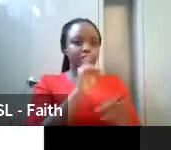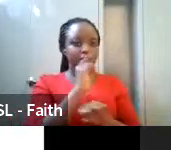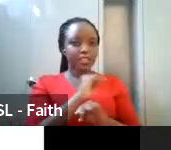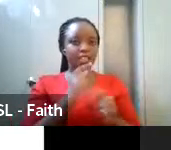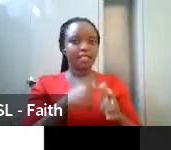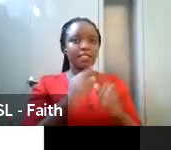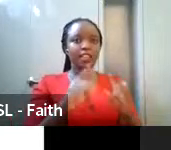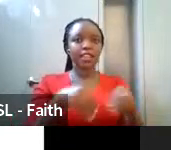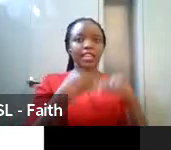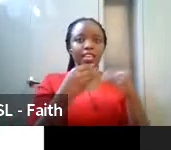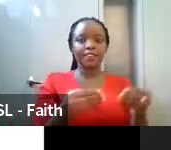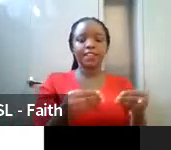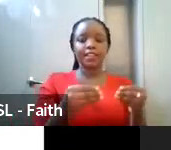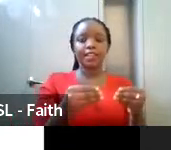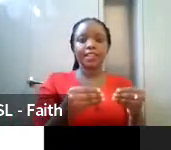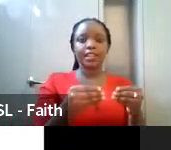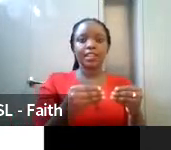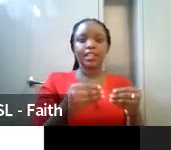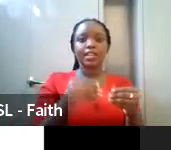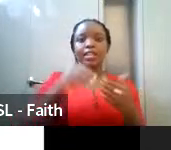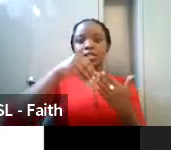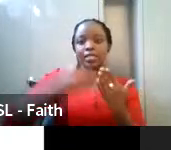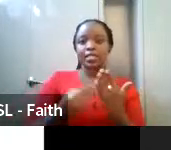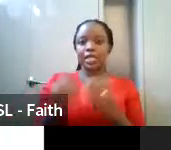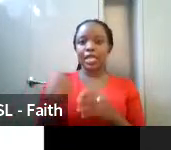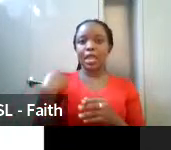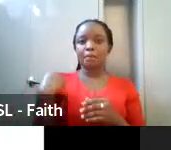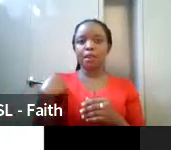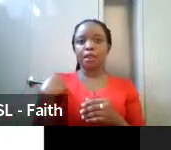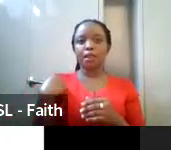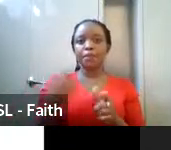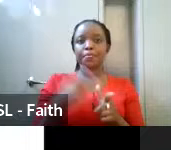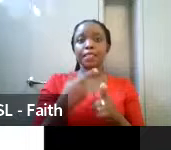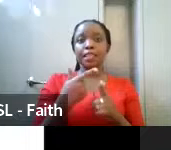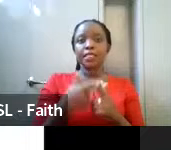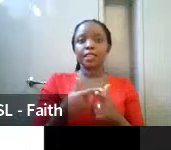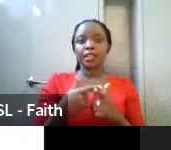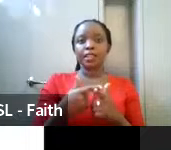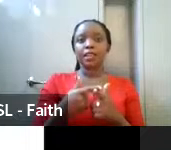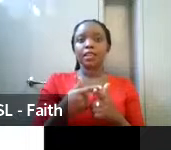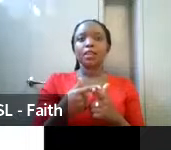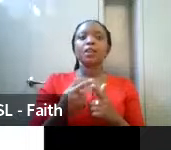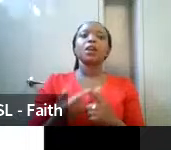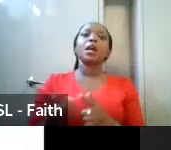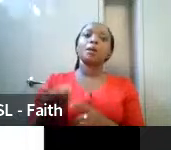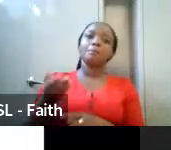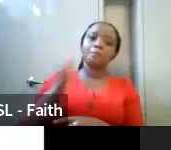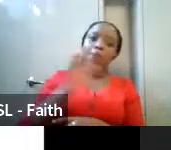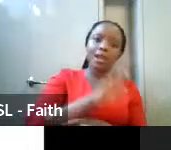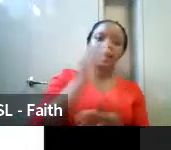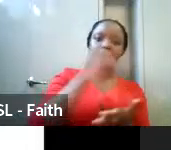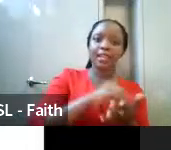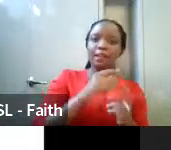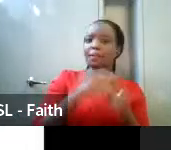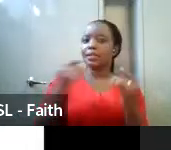given the ticket. Then it was brought back to them, but till now it has not been